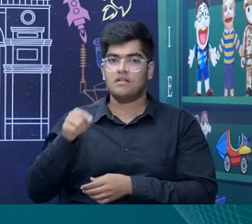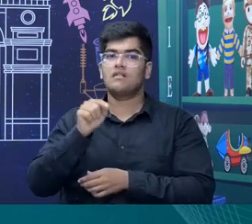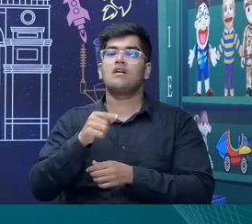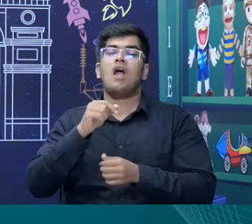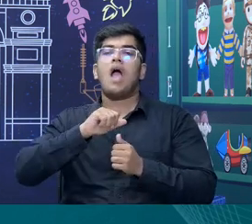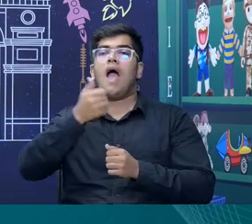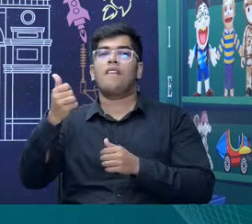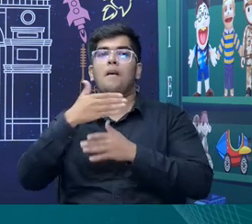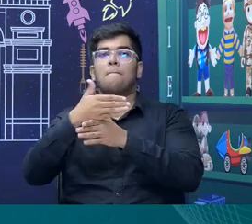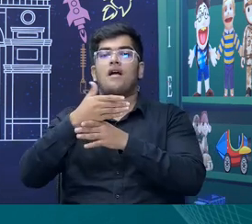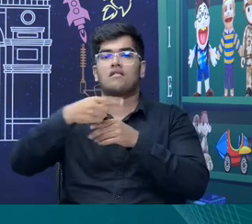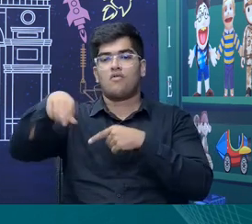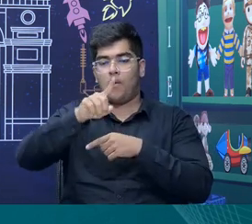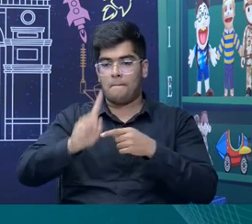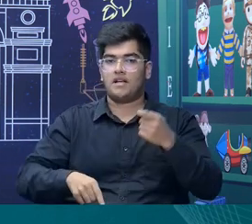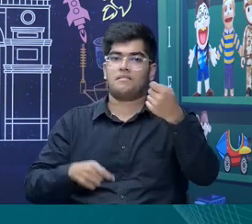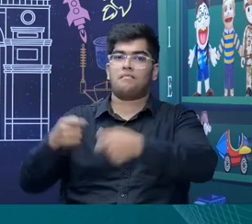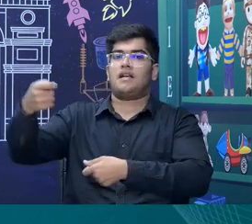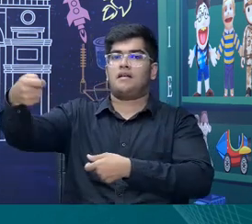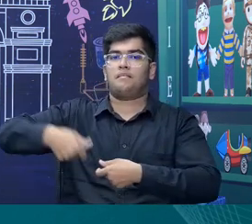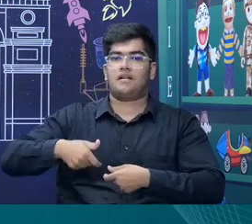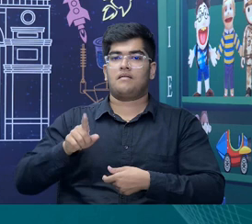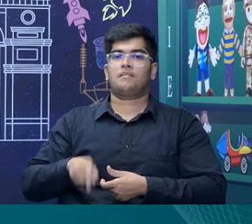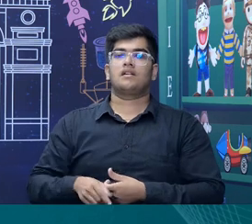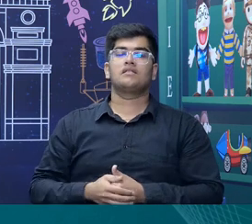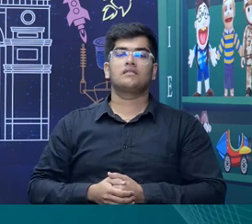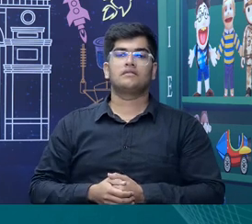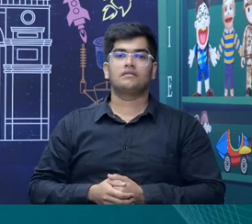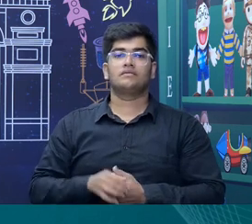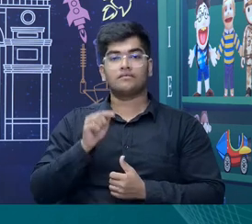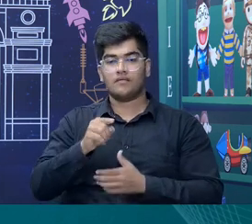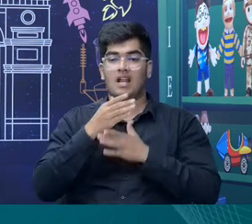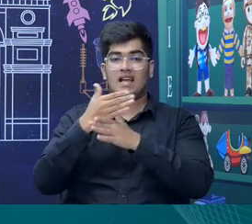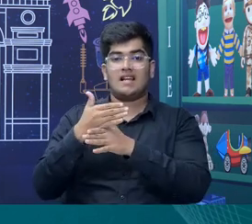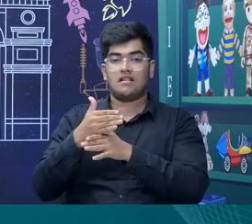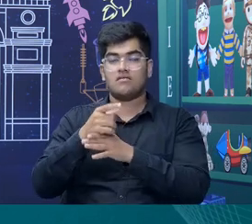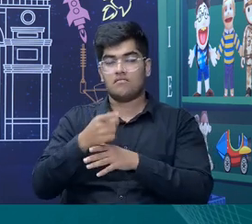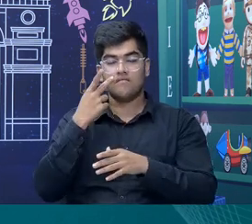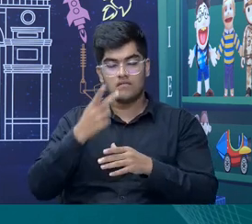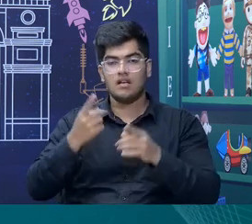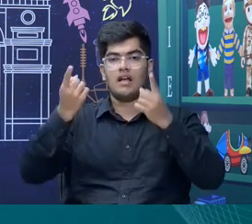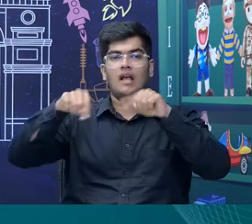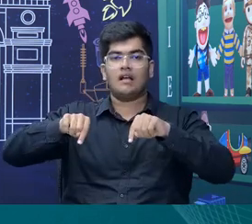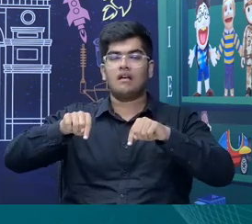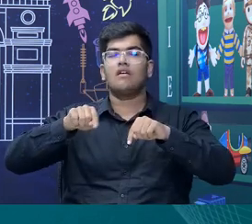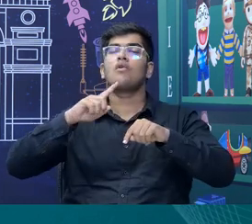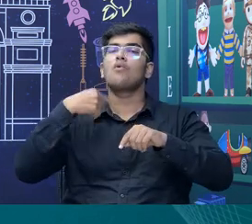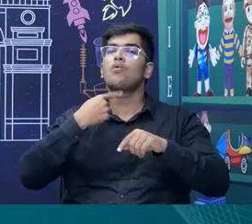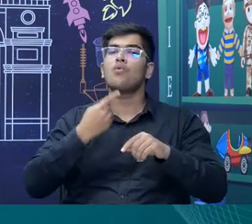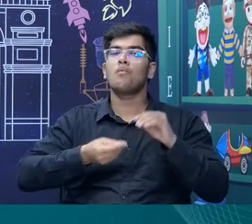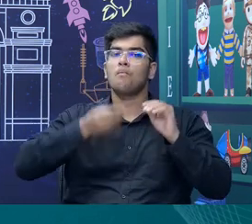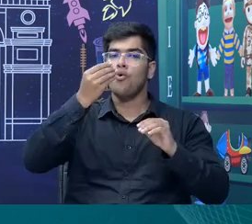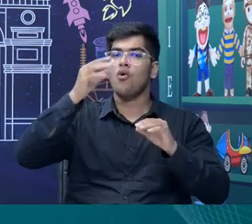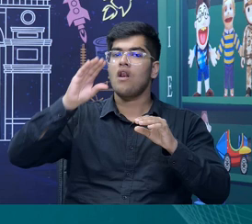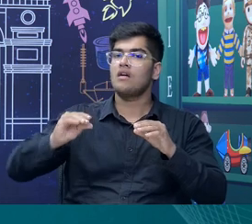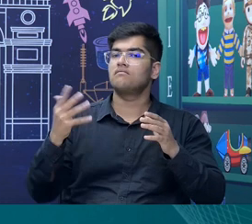the other partners or we can say the gainers this particular thing now in this situation again we will just see